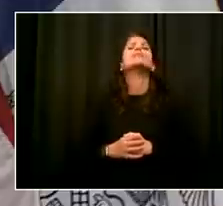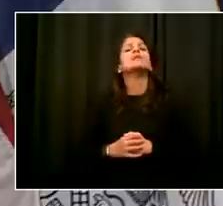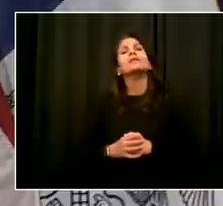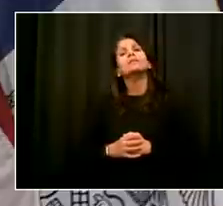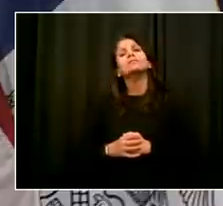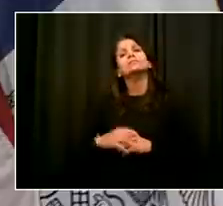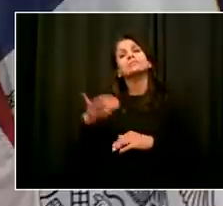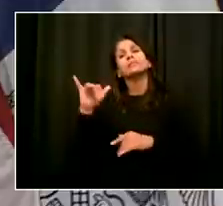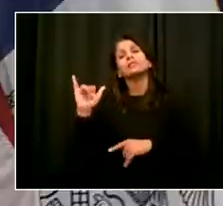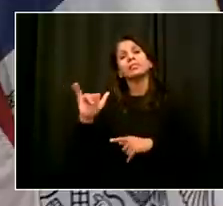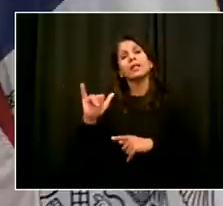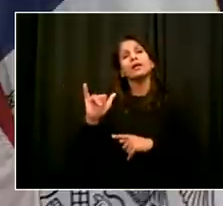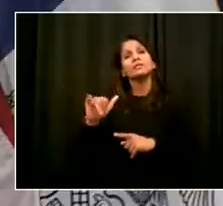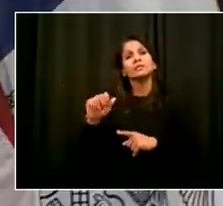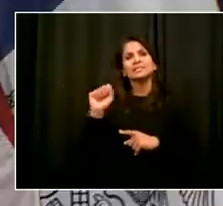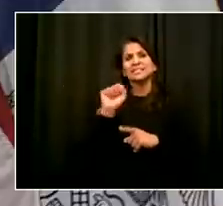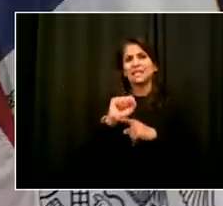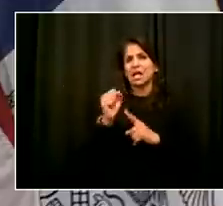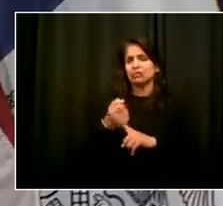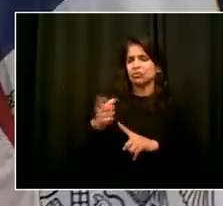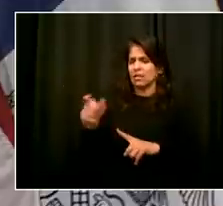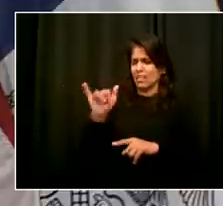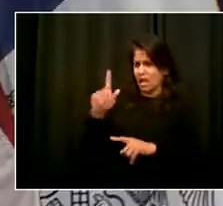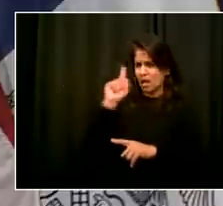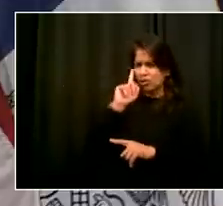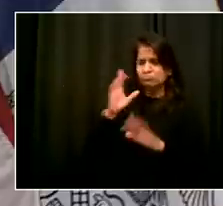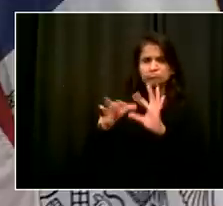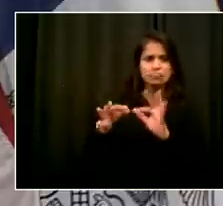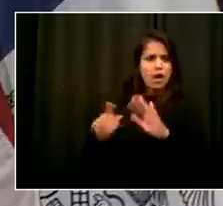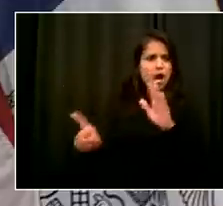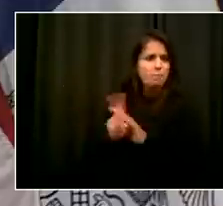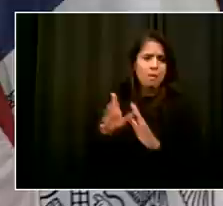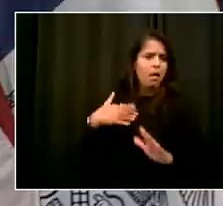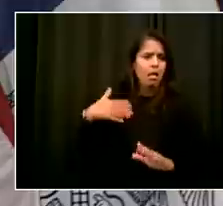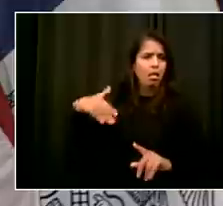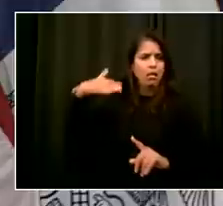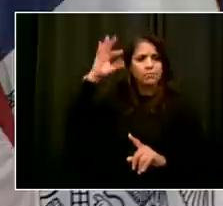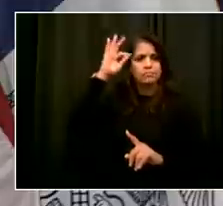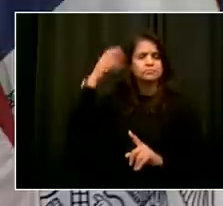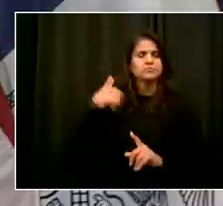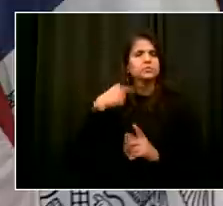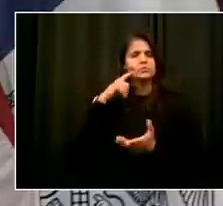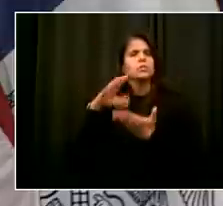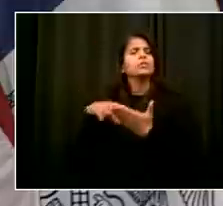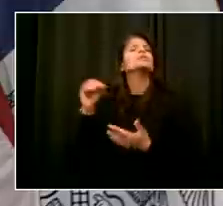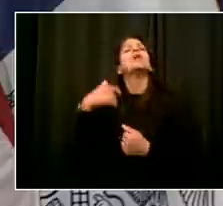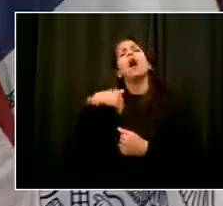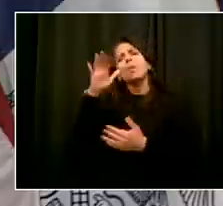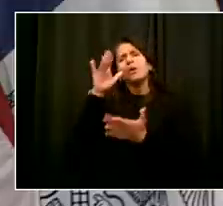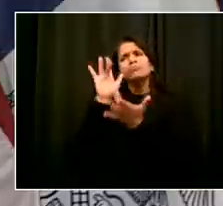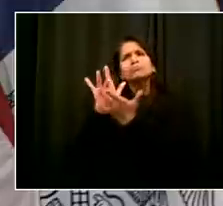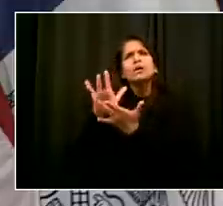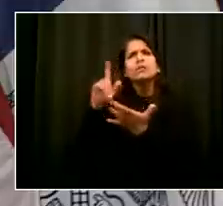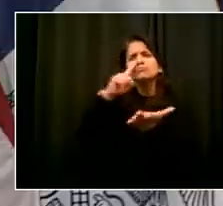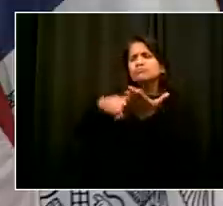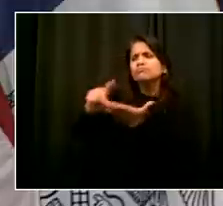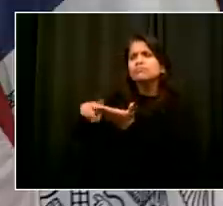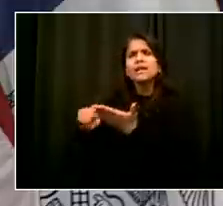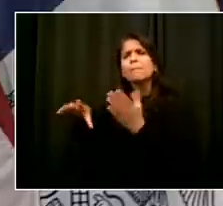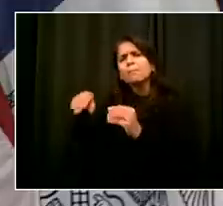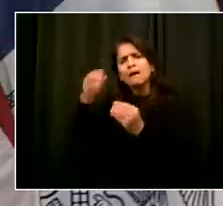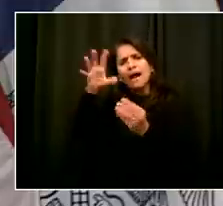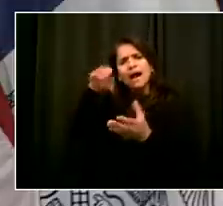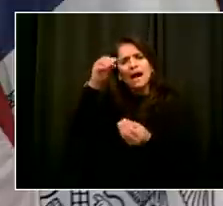handled right here, we'll obviously make sure that that's addressed immediately. But I think the bigger point is, I think we need stronger laws, harsher